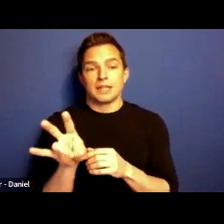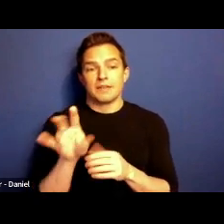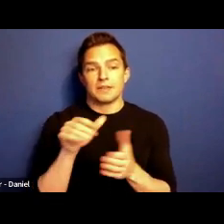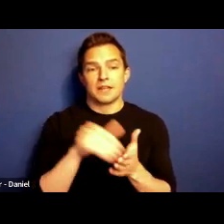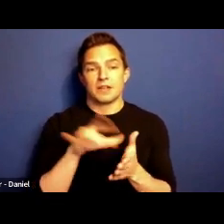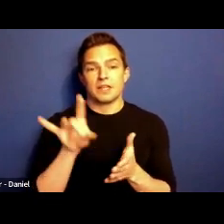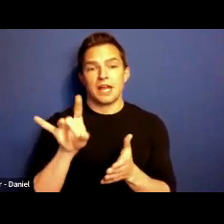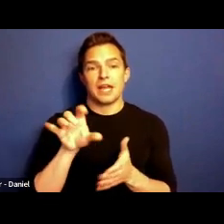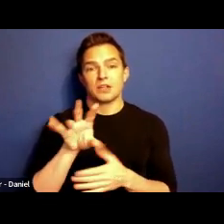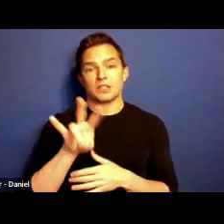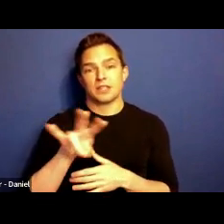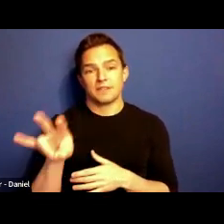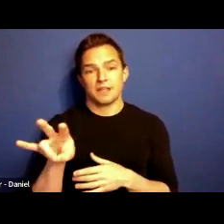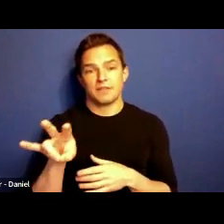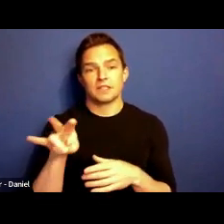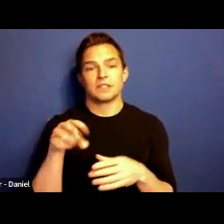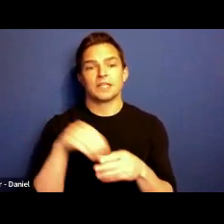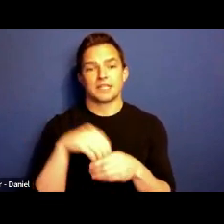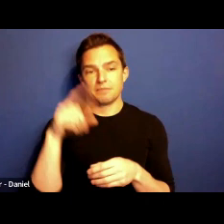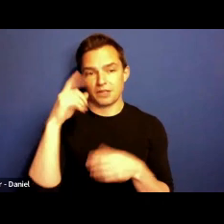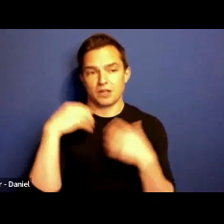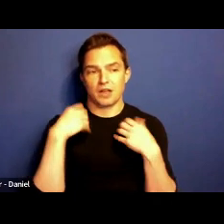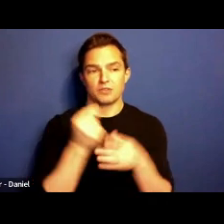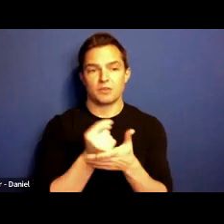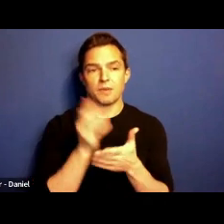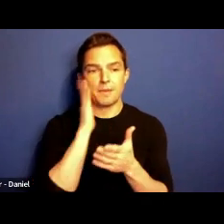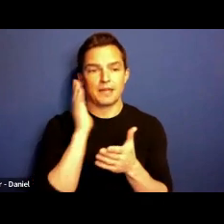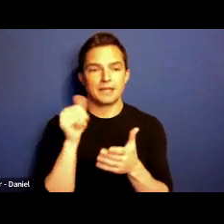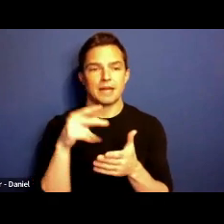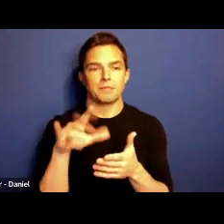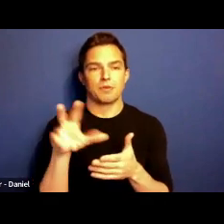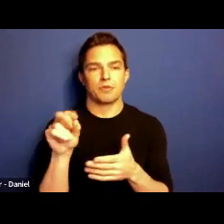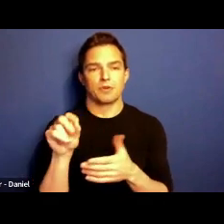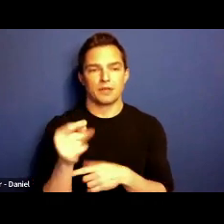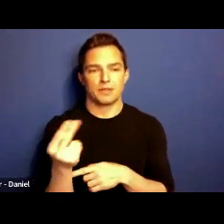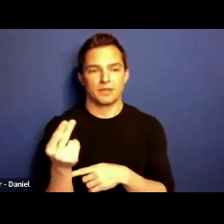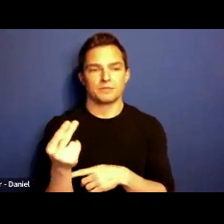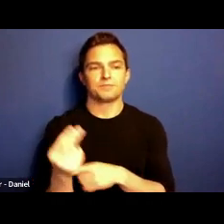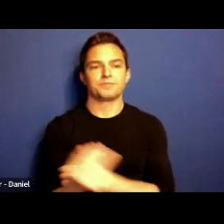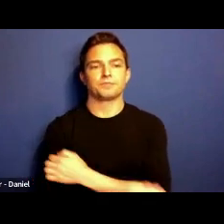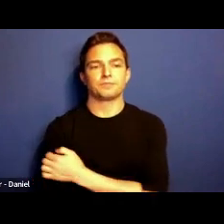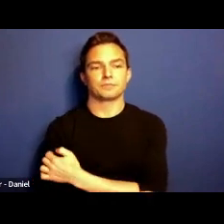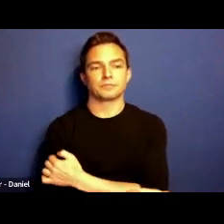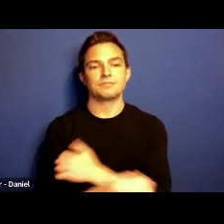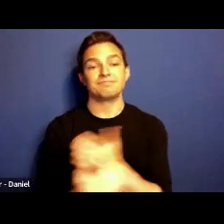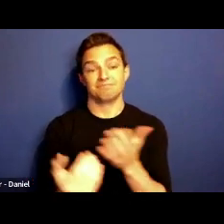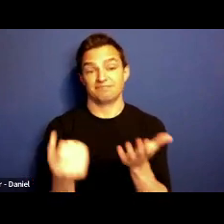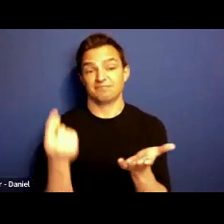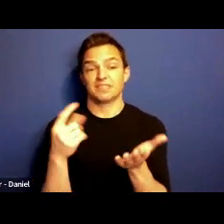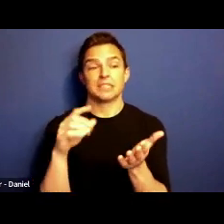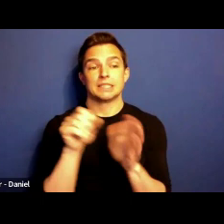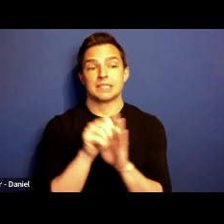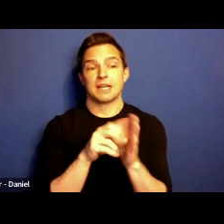187,877 people in a mental health treatment bed on April 30th. And again, the state hospitals were the fourth